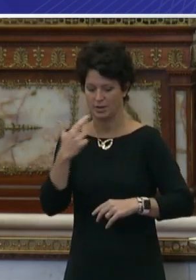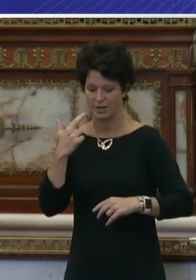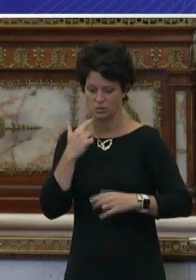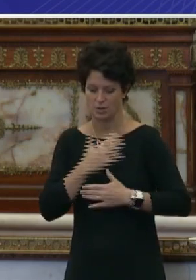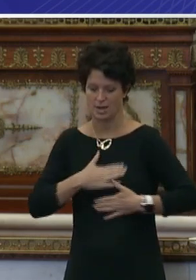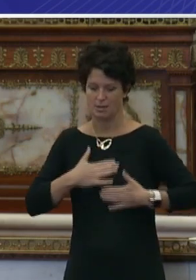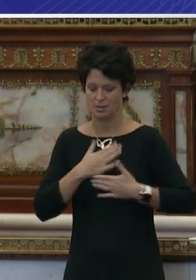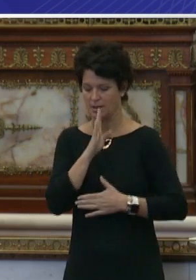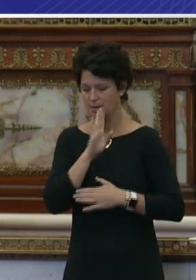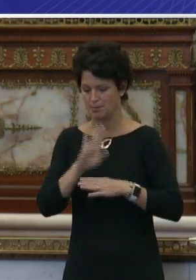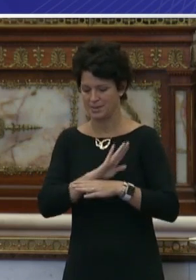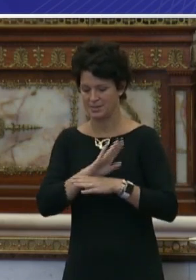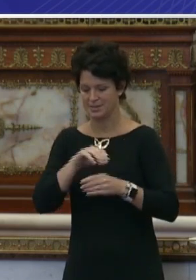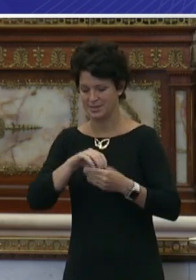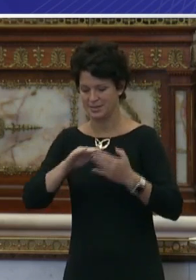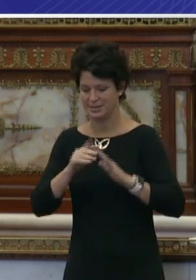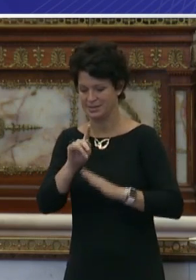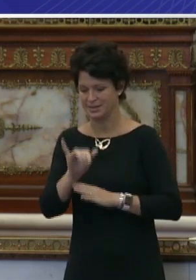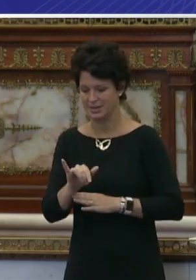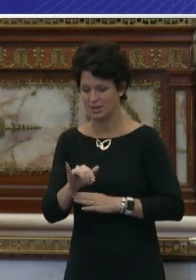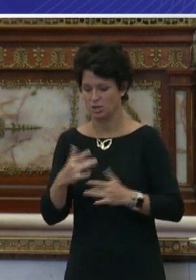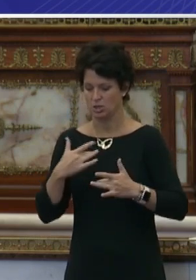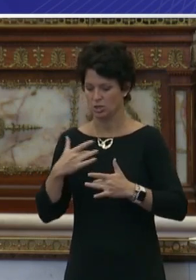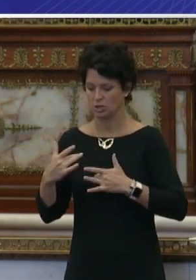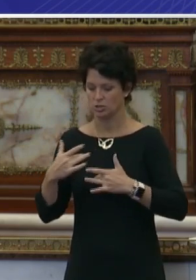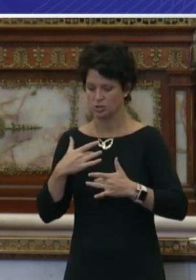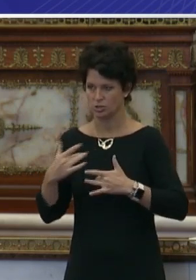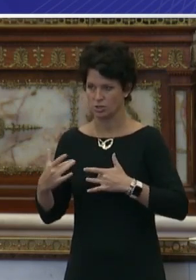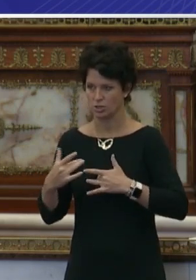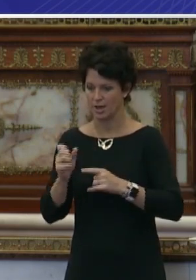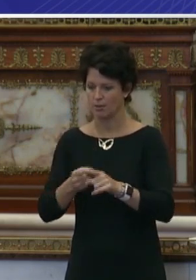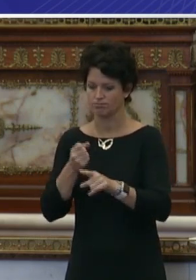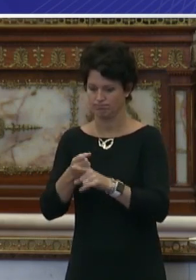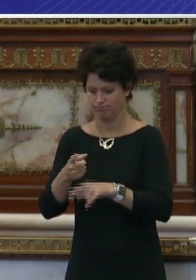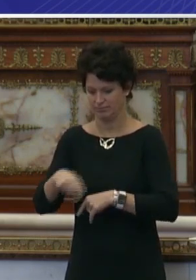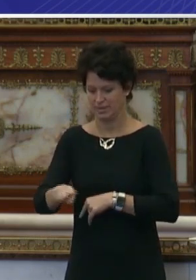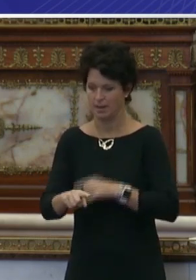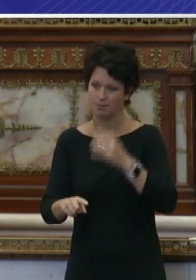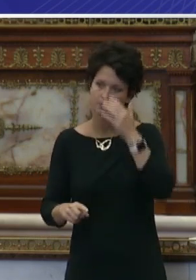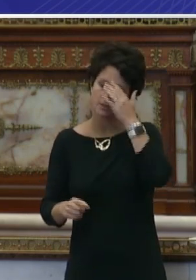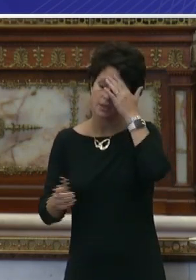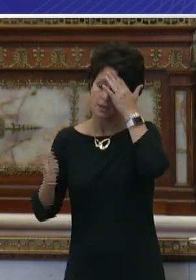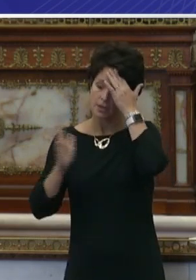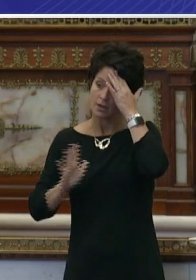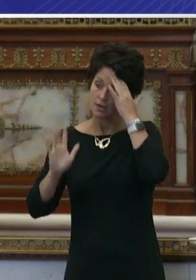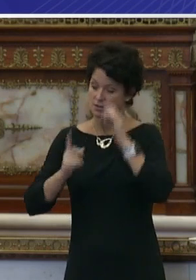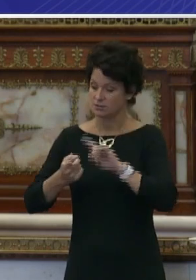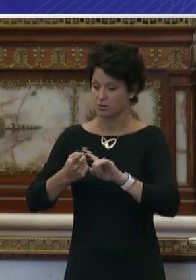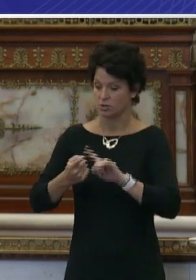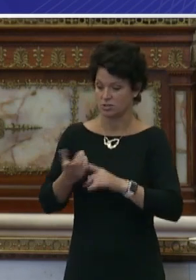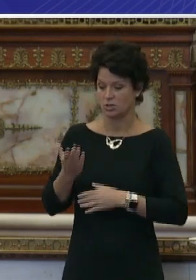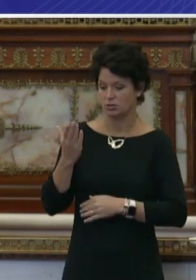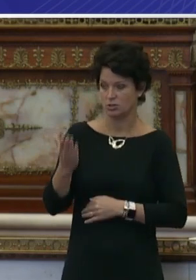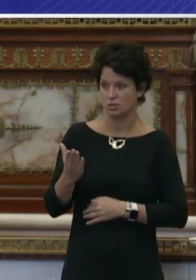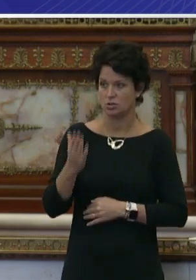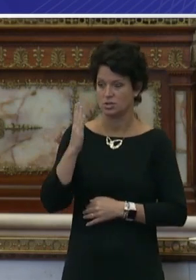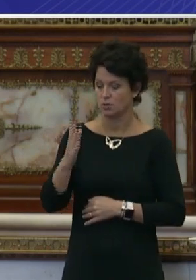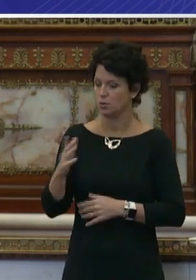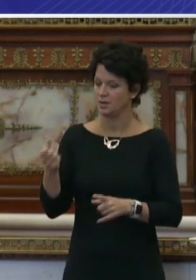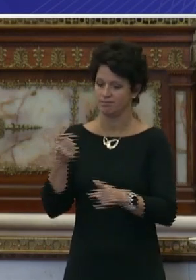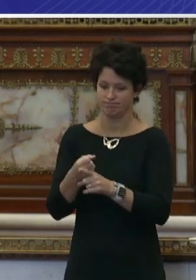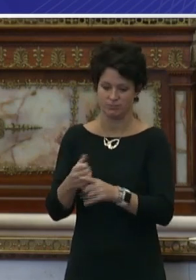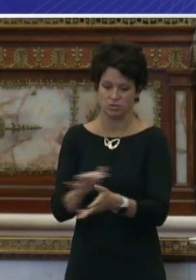hospitality businesses in the city about their concern about how this legislation would impact them. As originally introduced, it would have had a